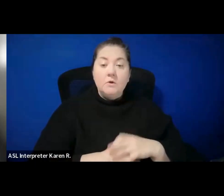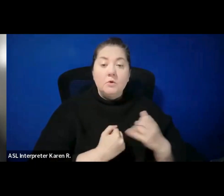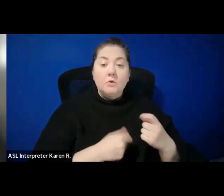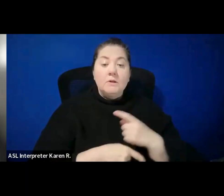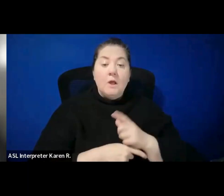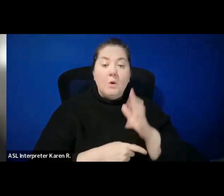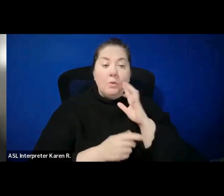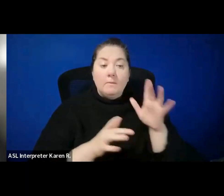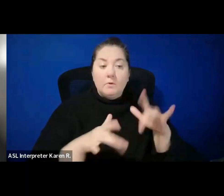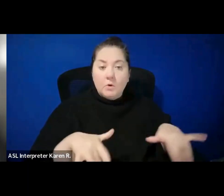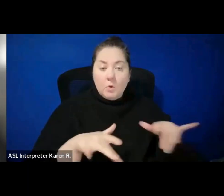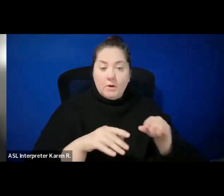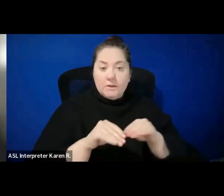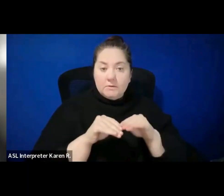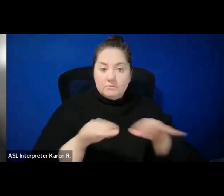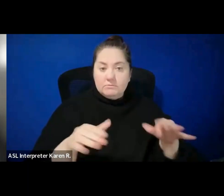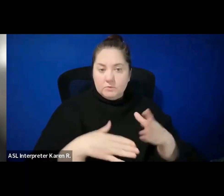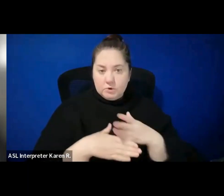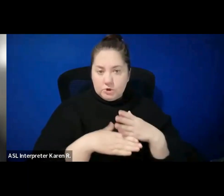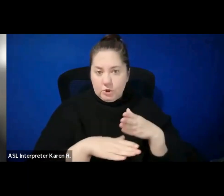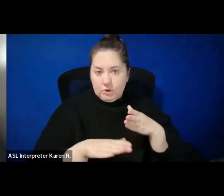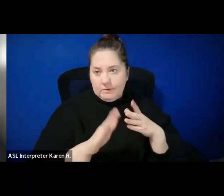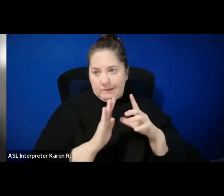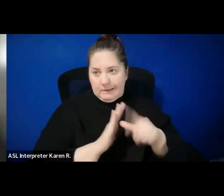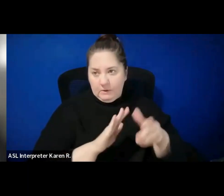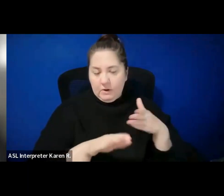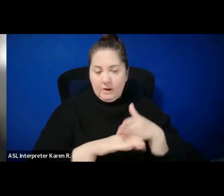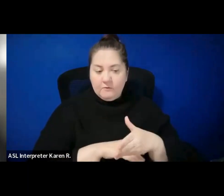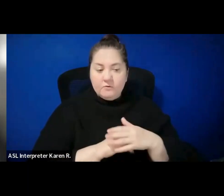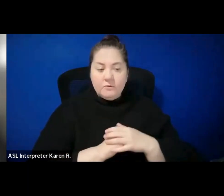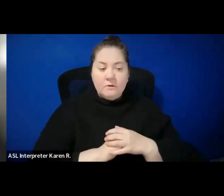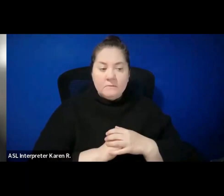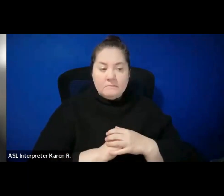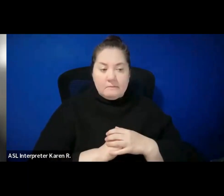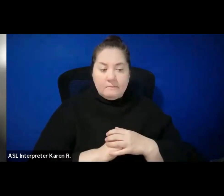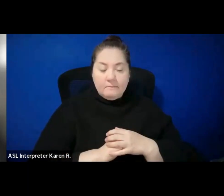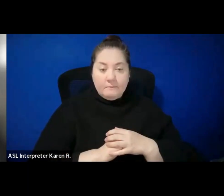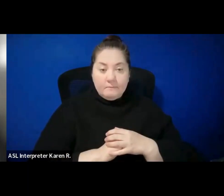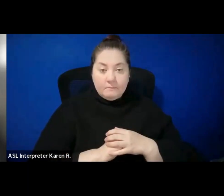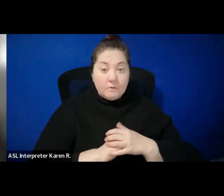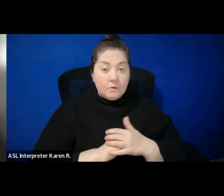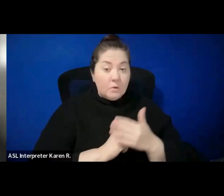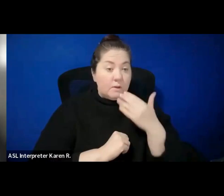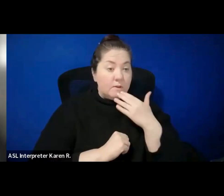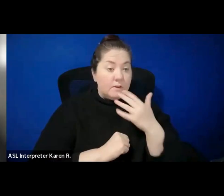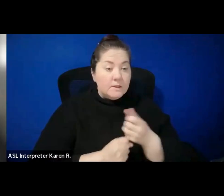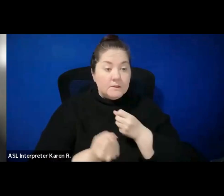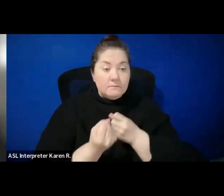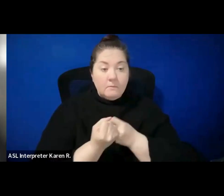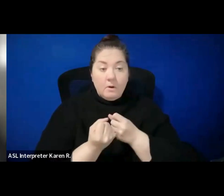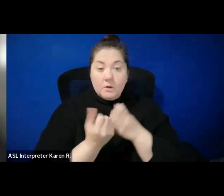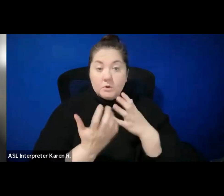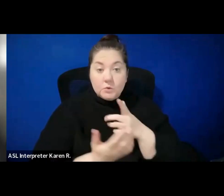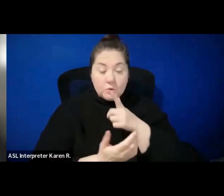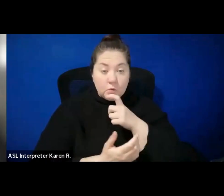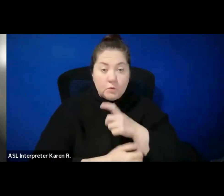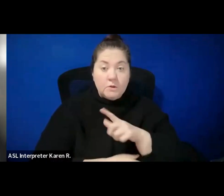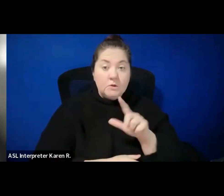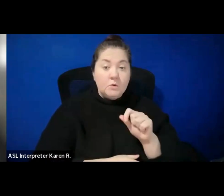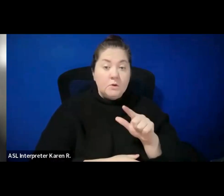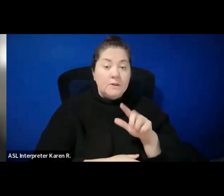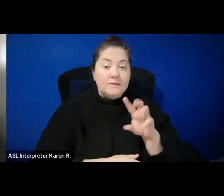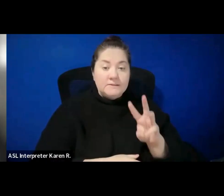will be recorded and shared out later after the event. Before we get started, I would like to thank the sponsors who are making our